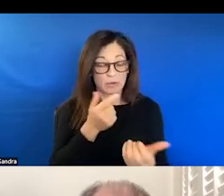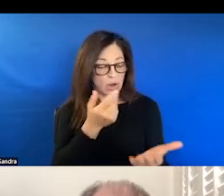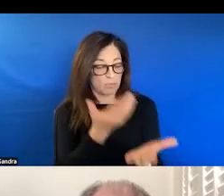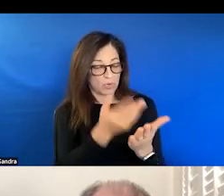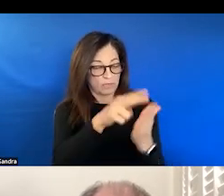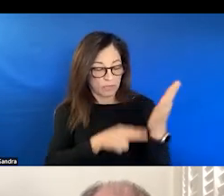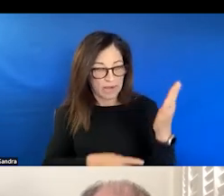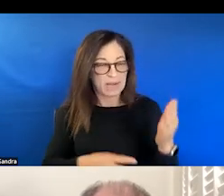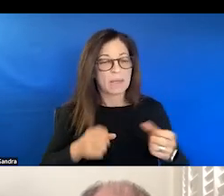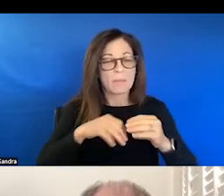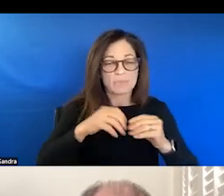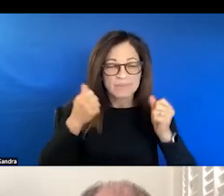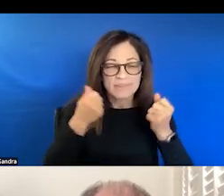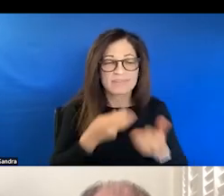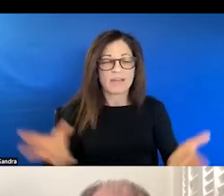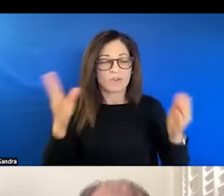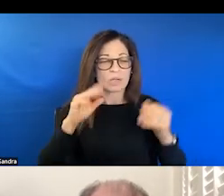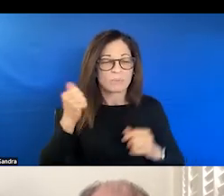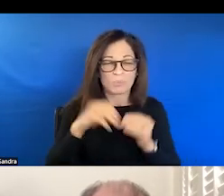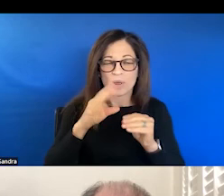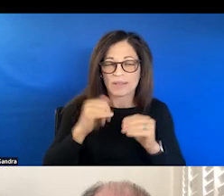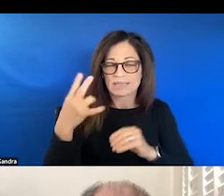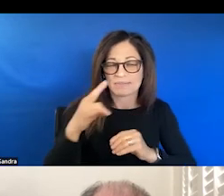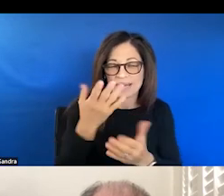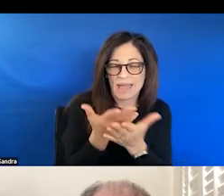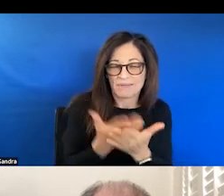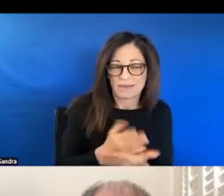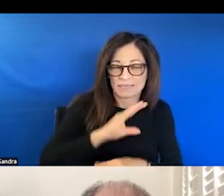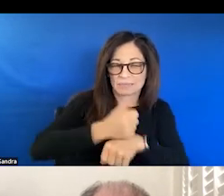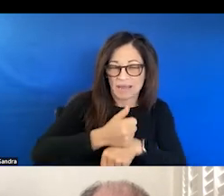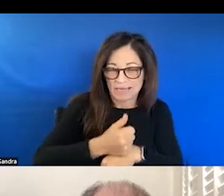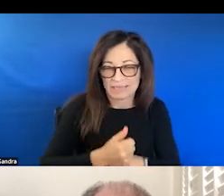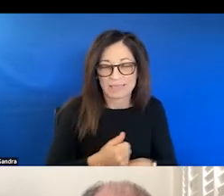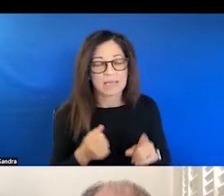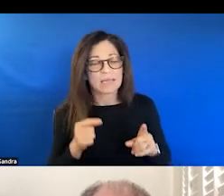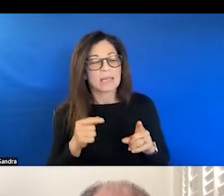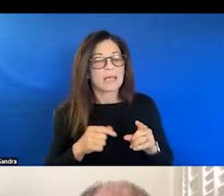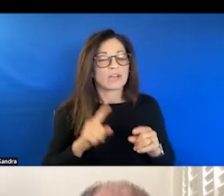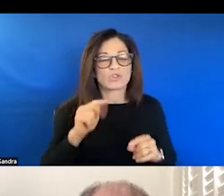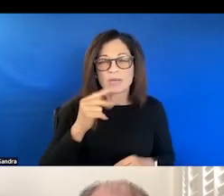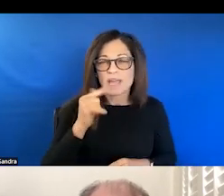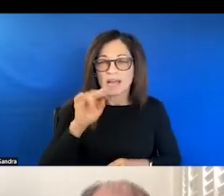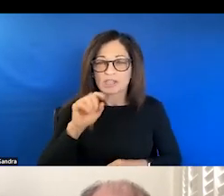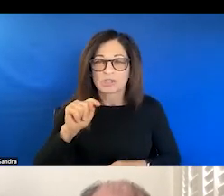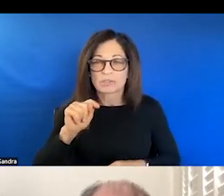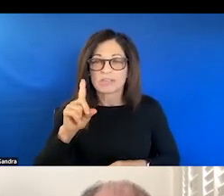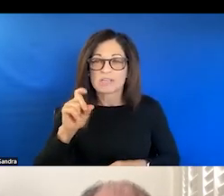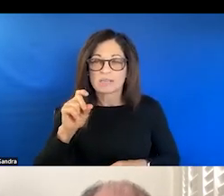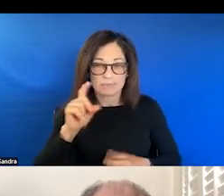evidence-based psychological training and triage documents into Polish, Ukrainian, and Russian.